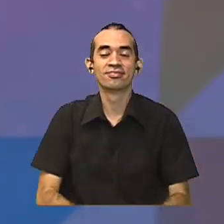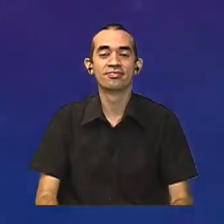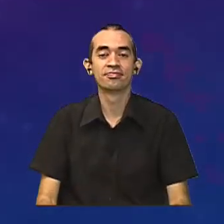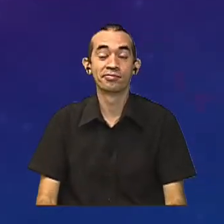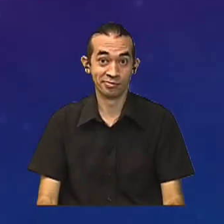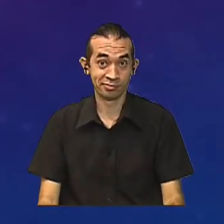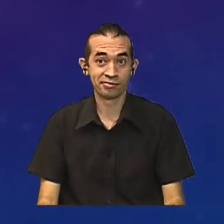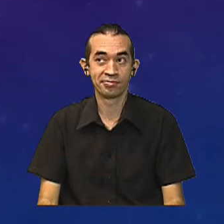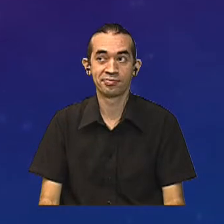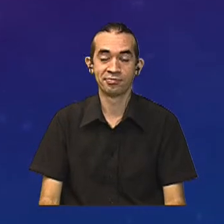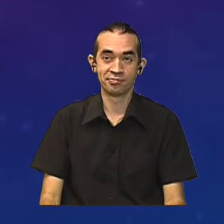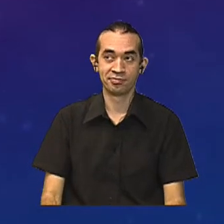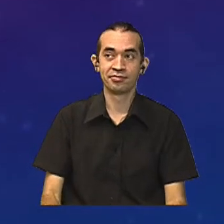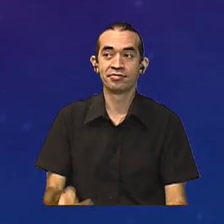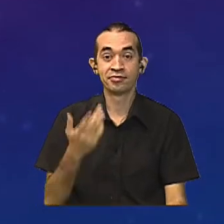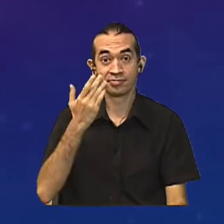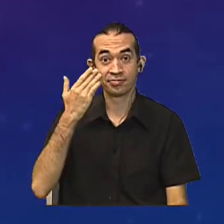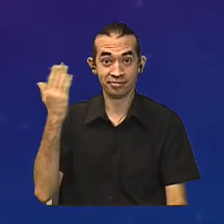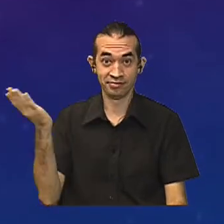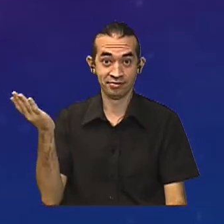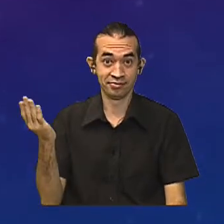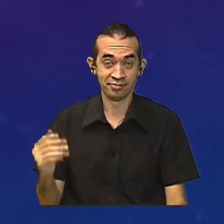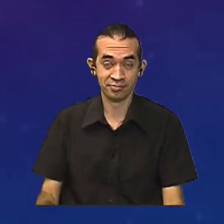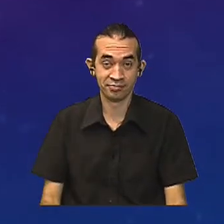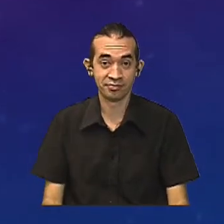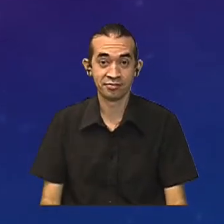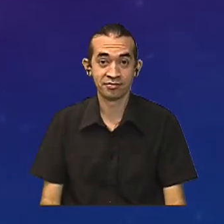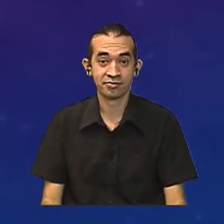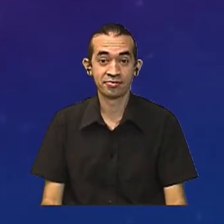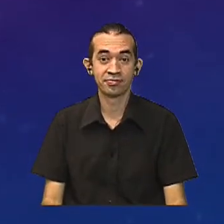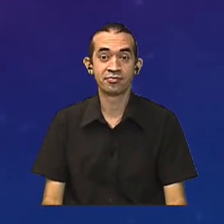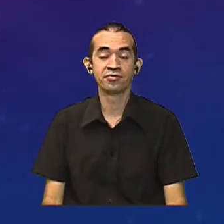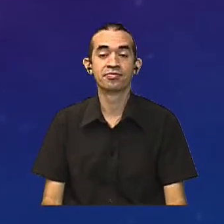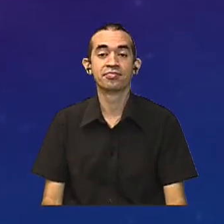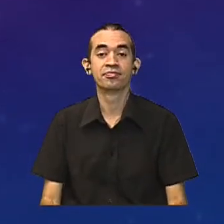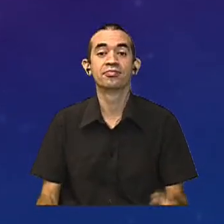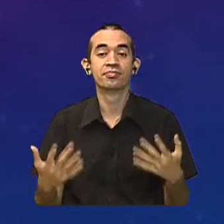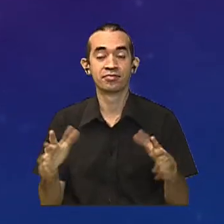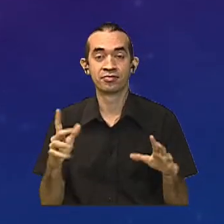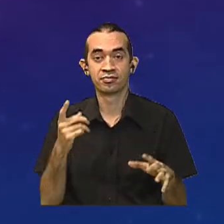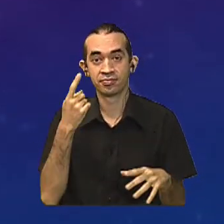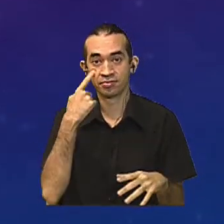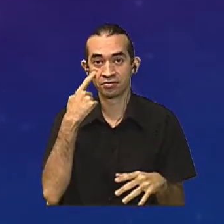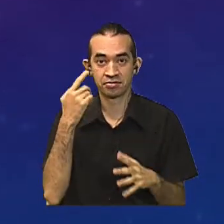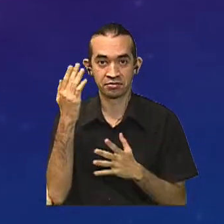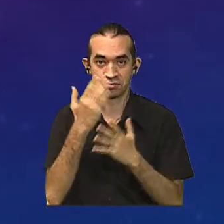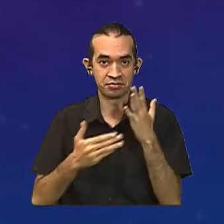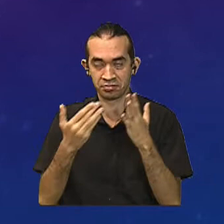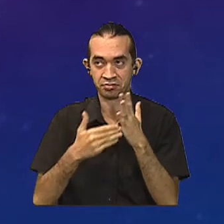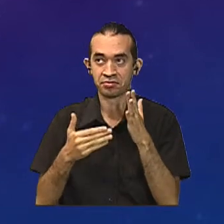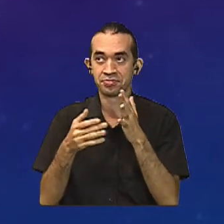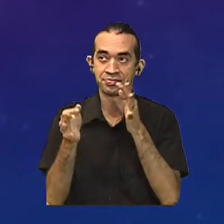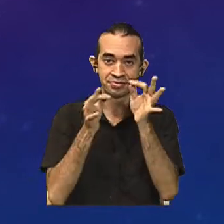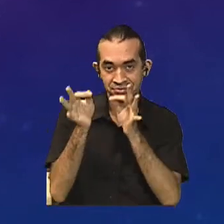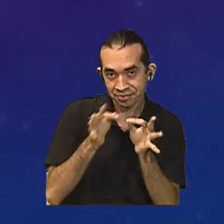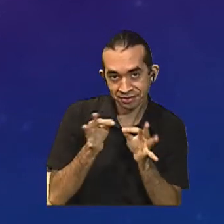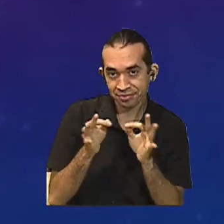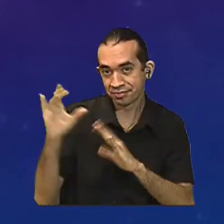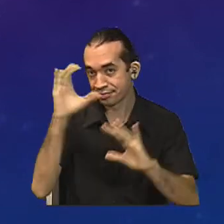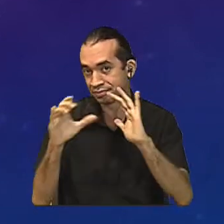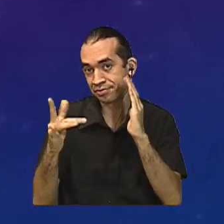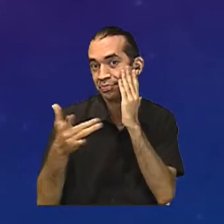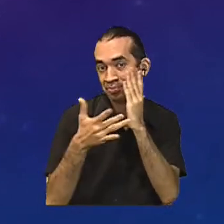Okay, now that you have already known some definitions about science